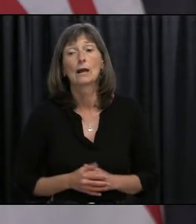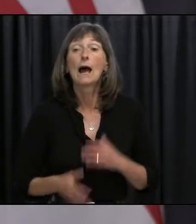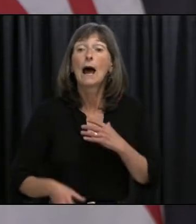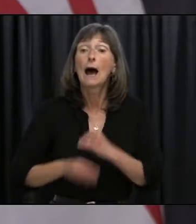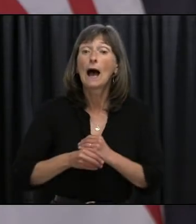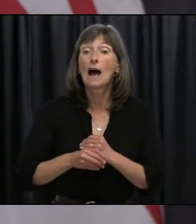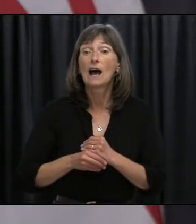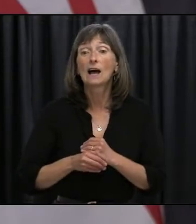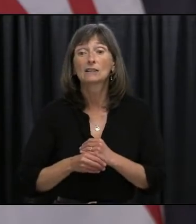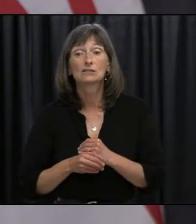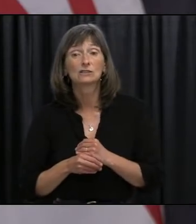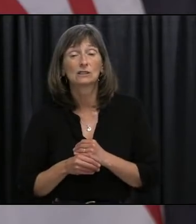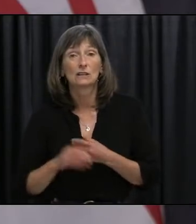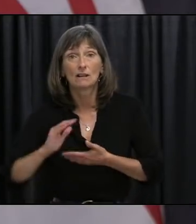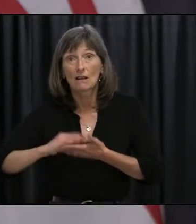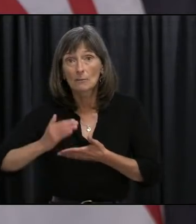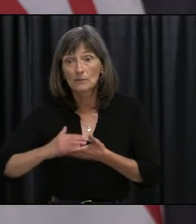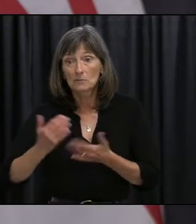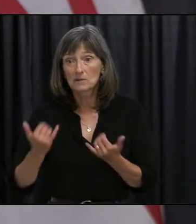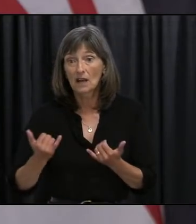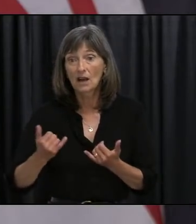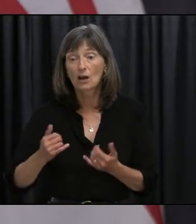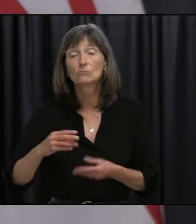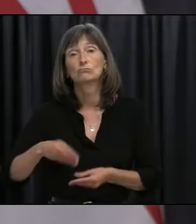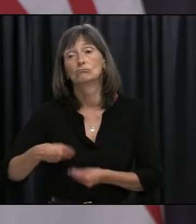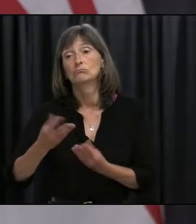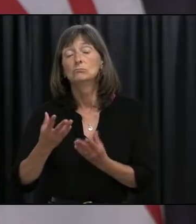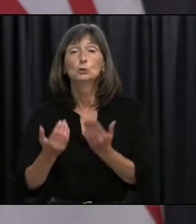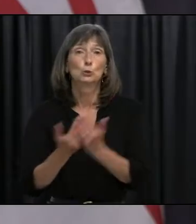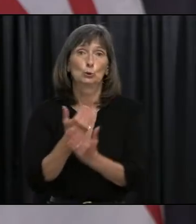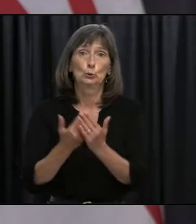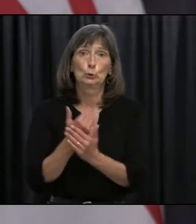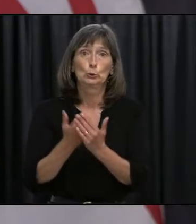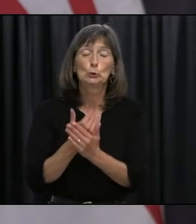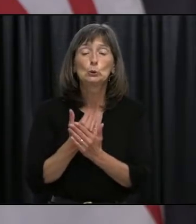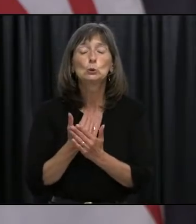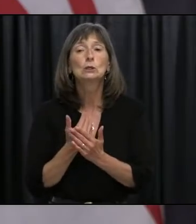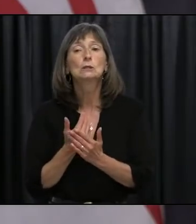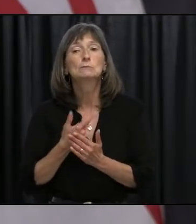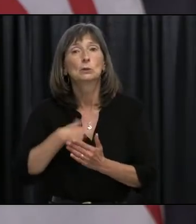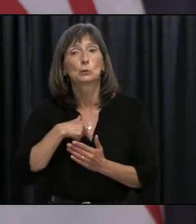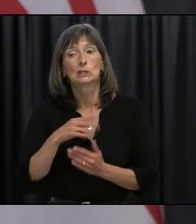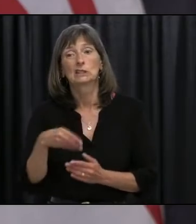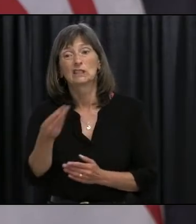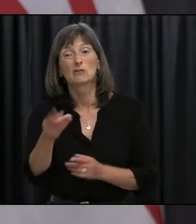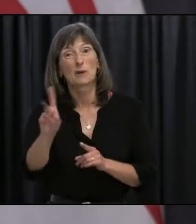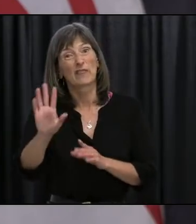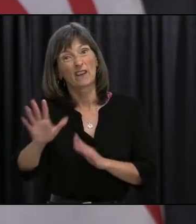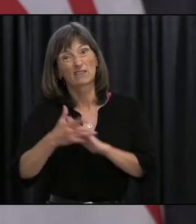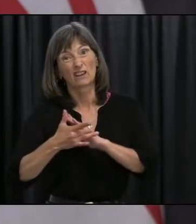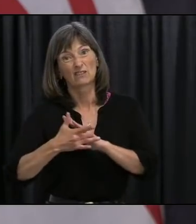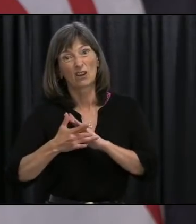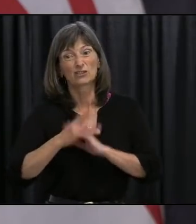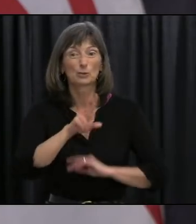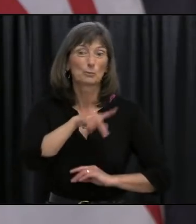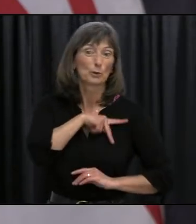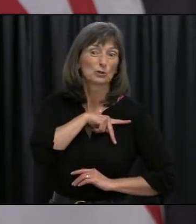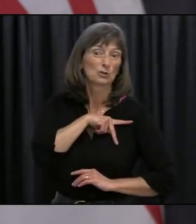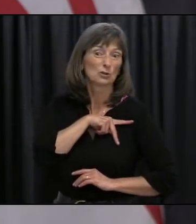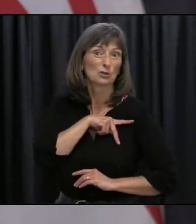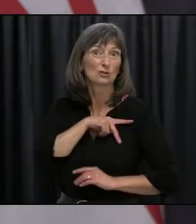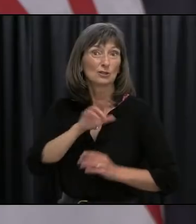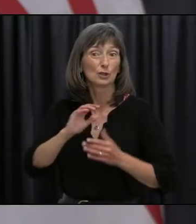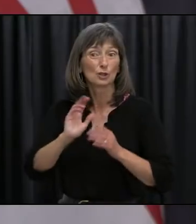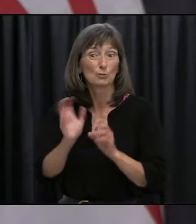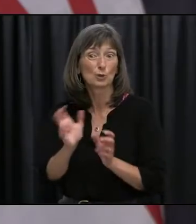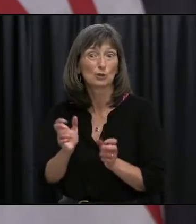some 5,100 teachers will be a little new. These will be the tools that we put in place, but they've been using personal devices for quite some